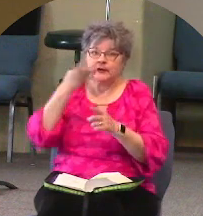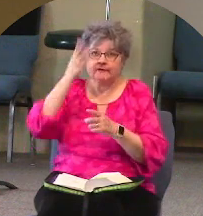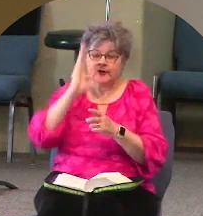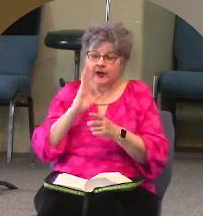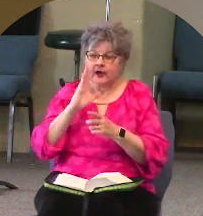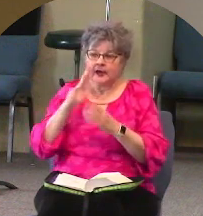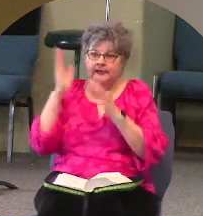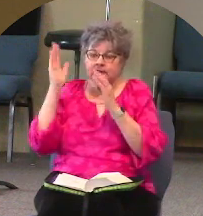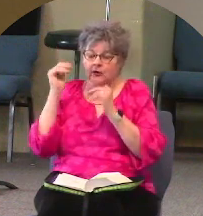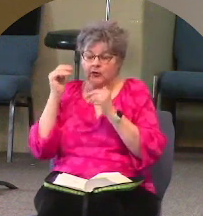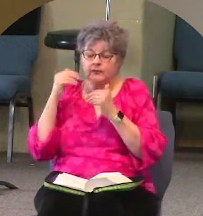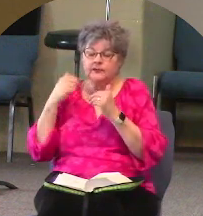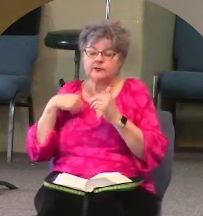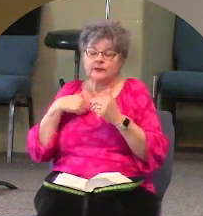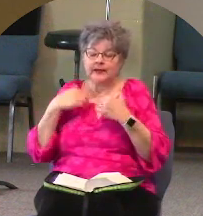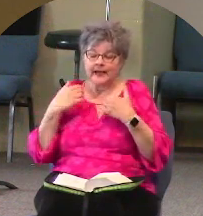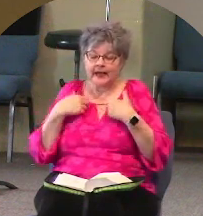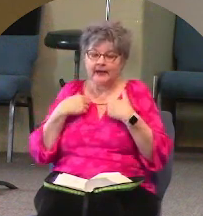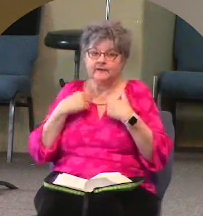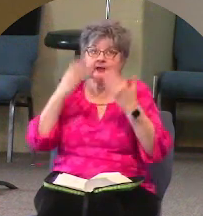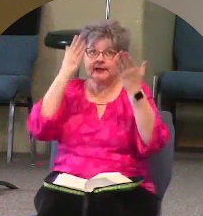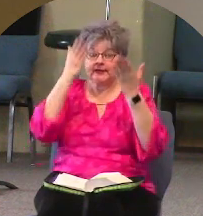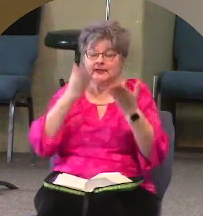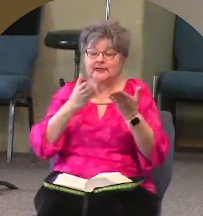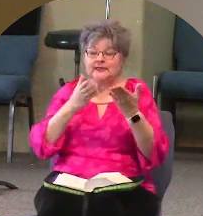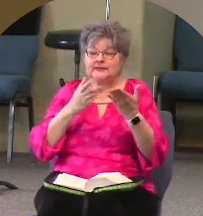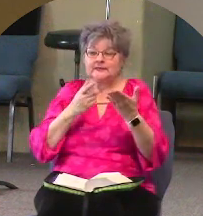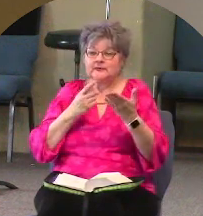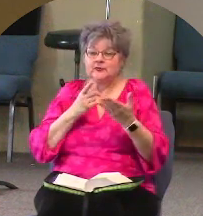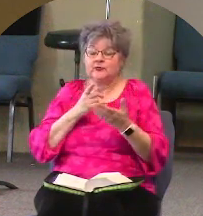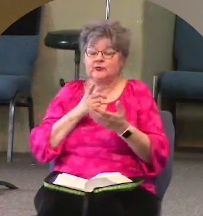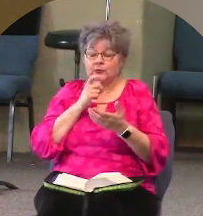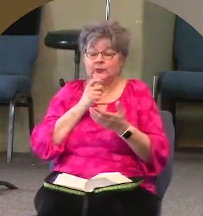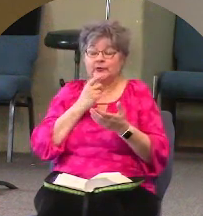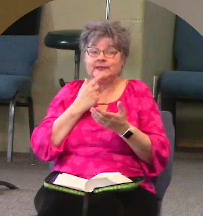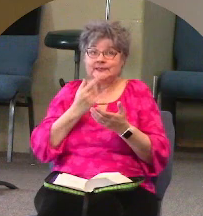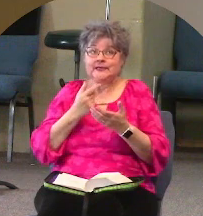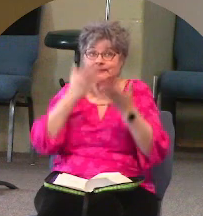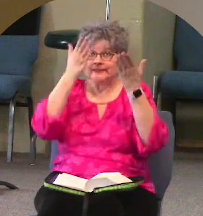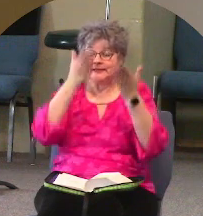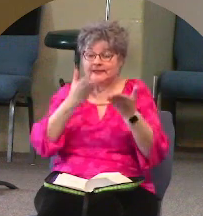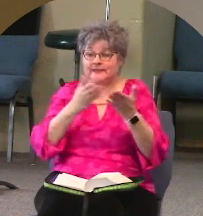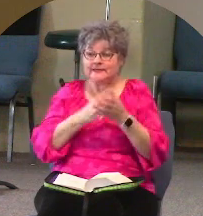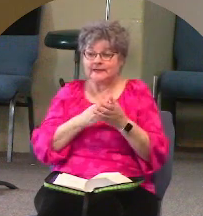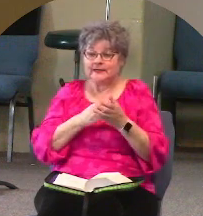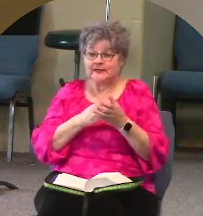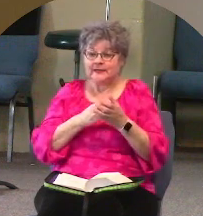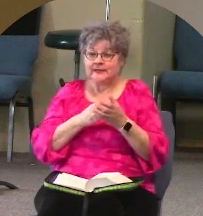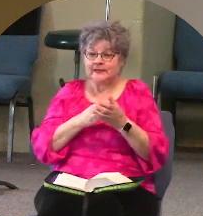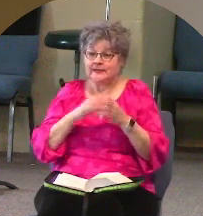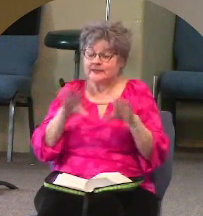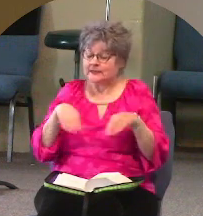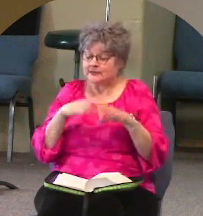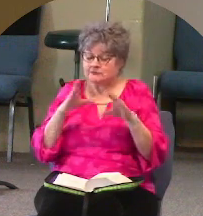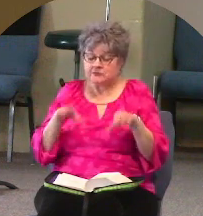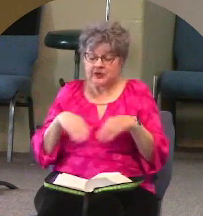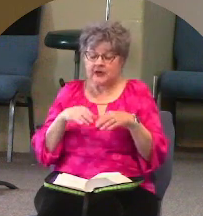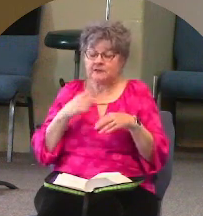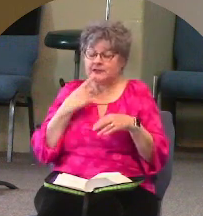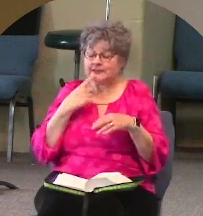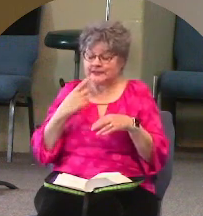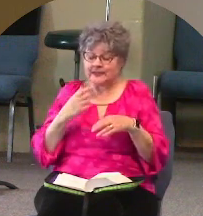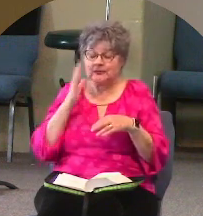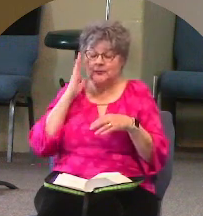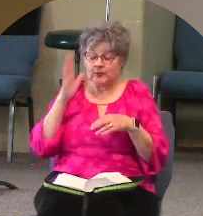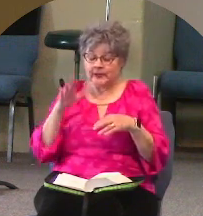in the hope that we have that he is who he says that he is, that he's accomplished what he said he was going